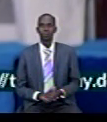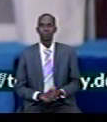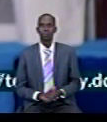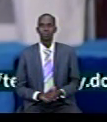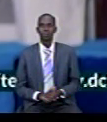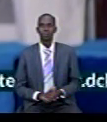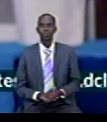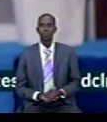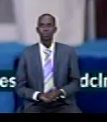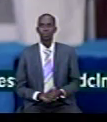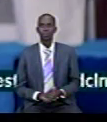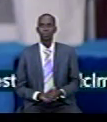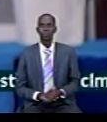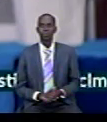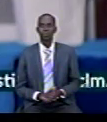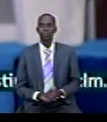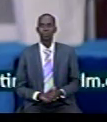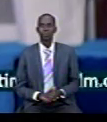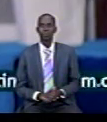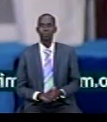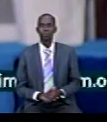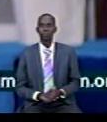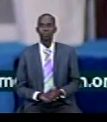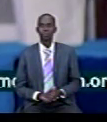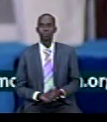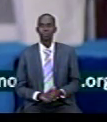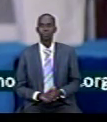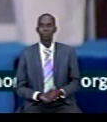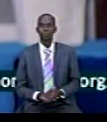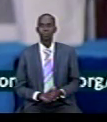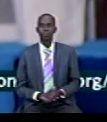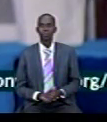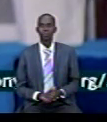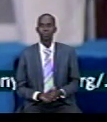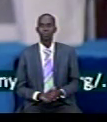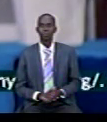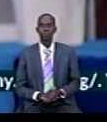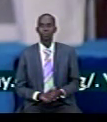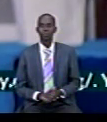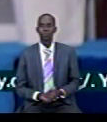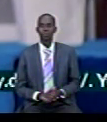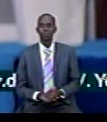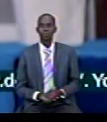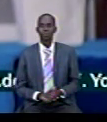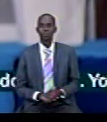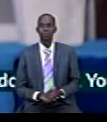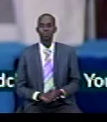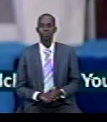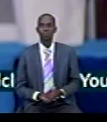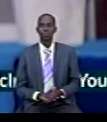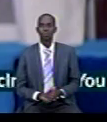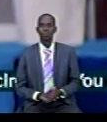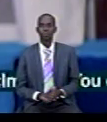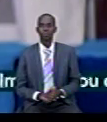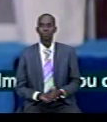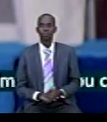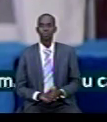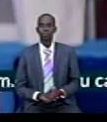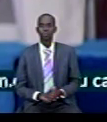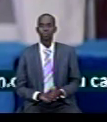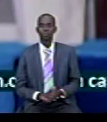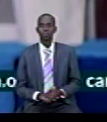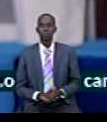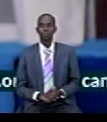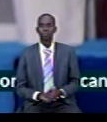nace ita fara ne na ganta fara na koma ta ce in je wurin wancan mata na dube ta ita baka ne nace ita baka ne ido na